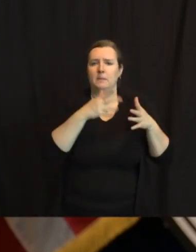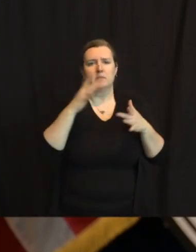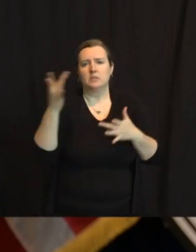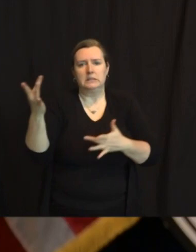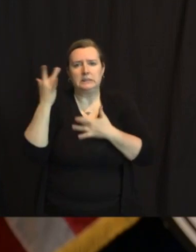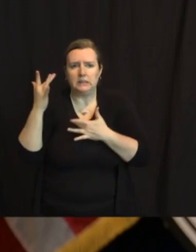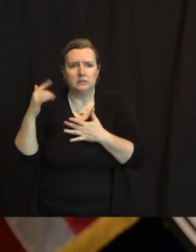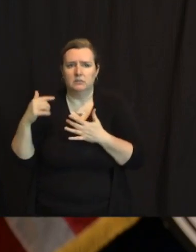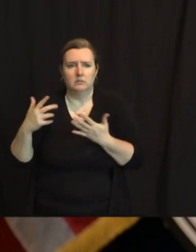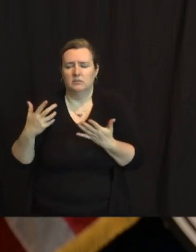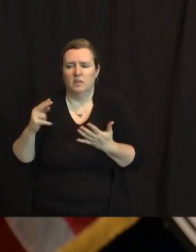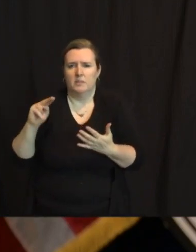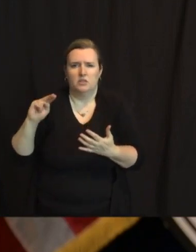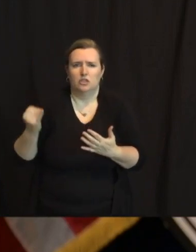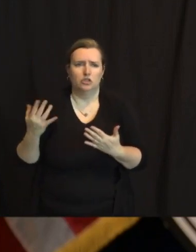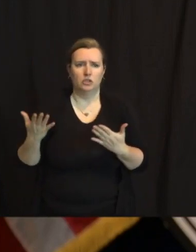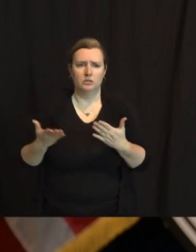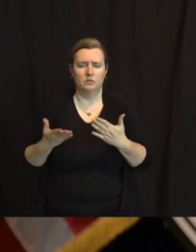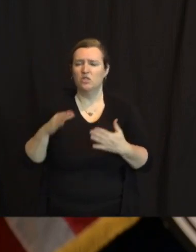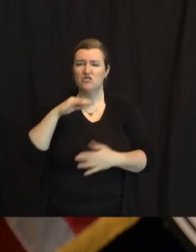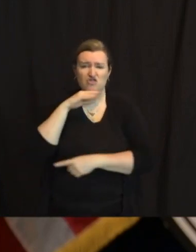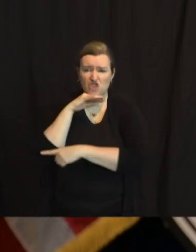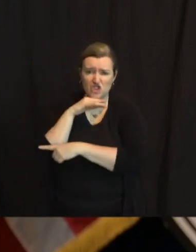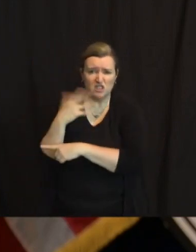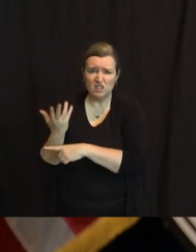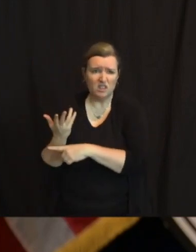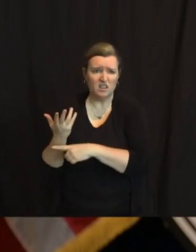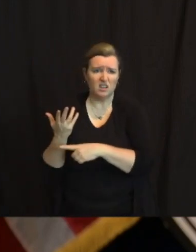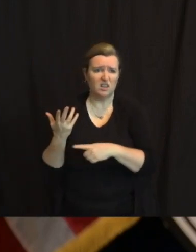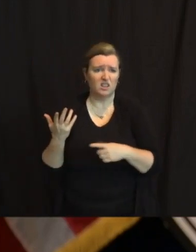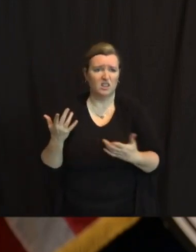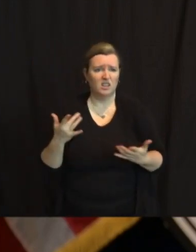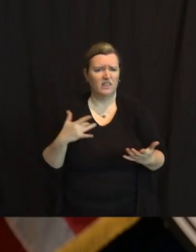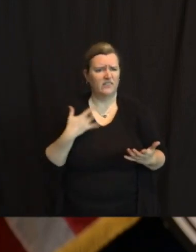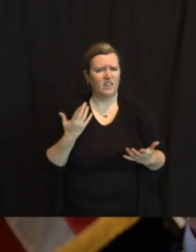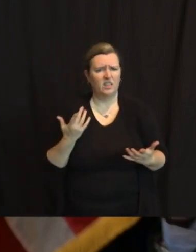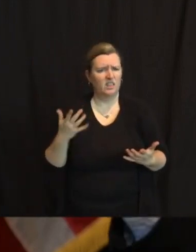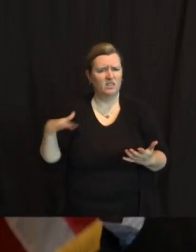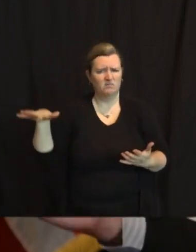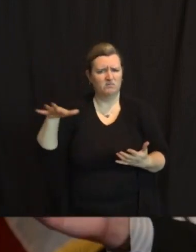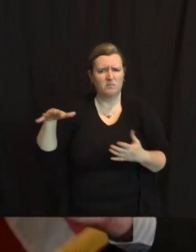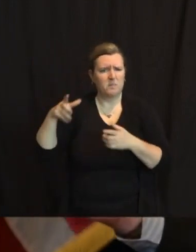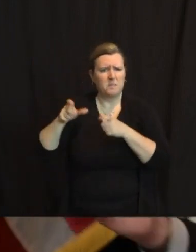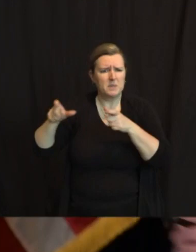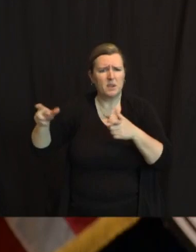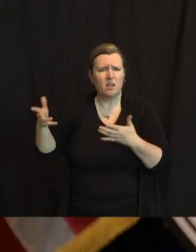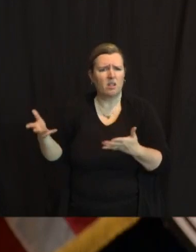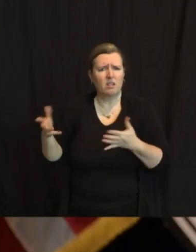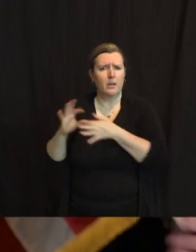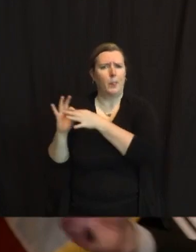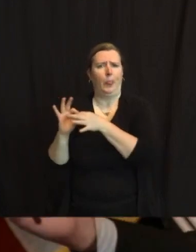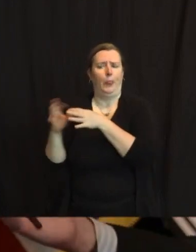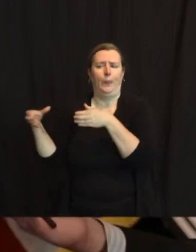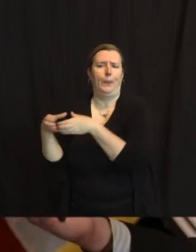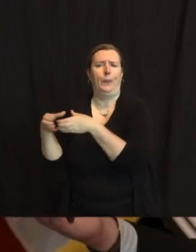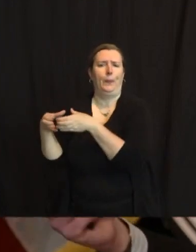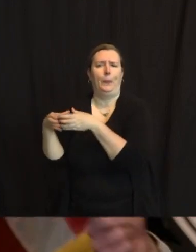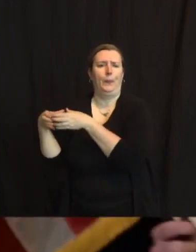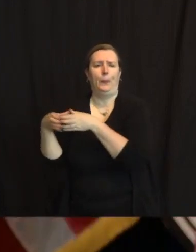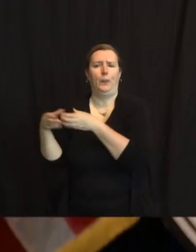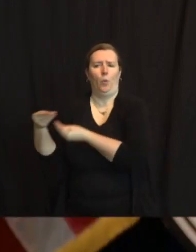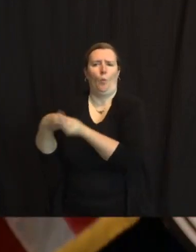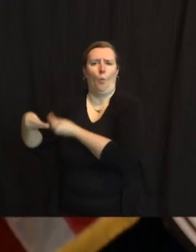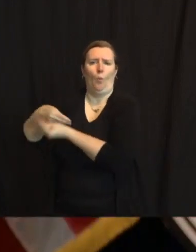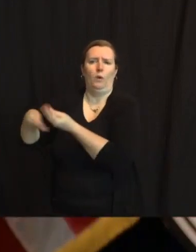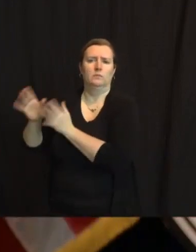state for too long, and the feeling like there's a bubble with a bunch of insiders and everybody else is on the outside saying, hey, what about me?